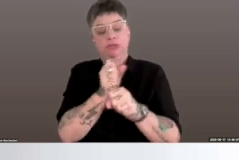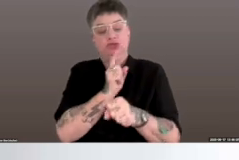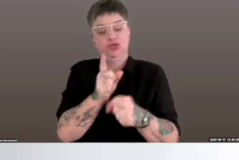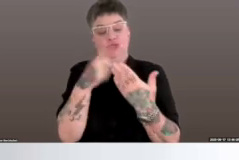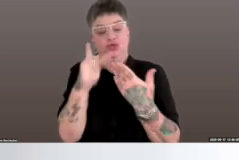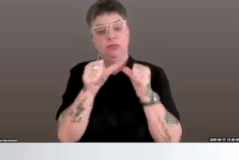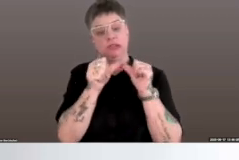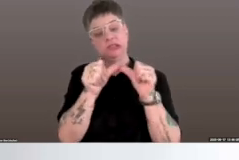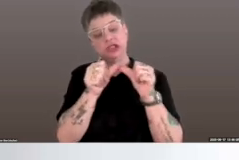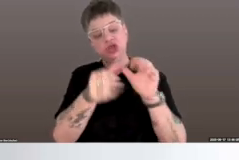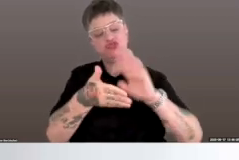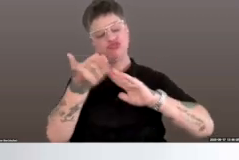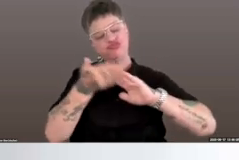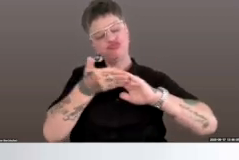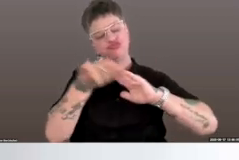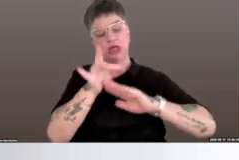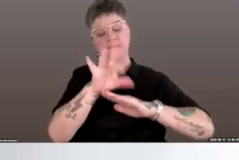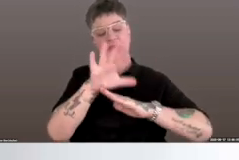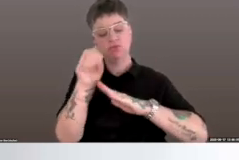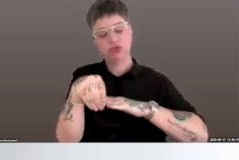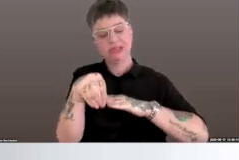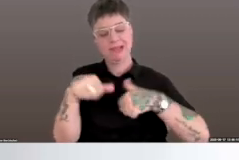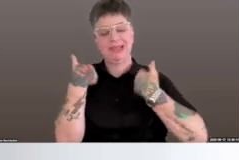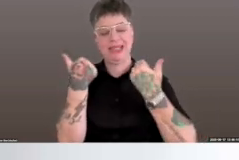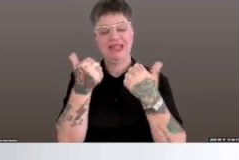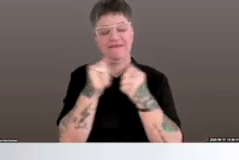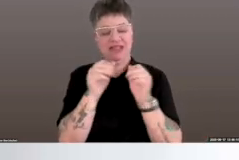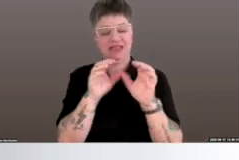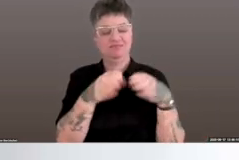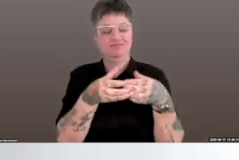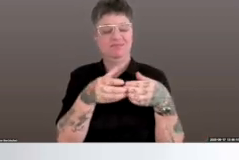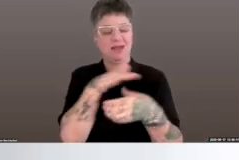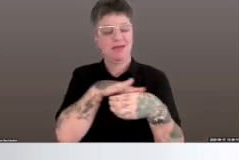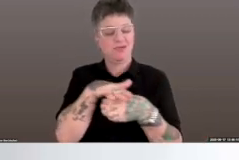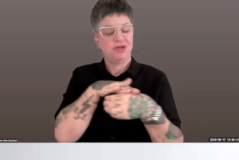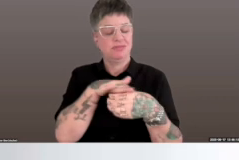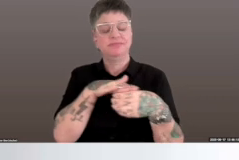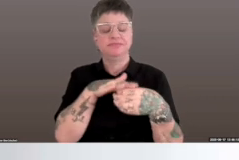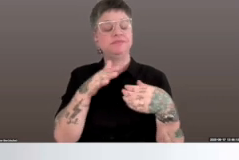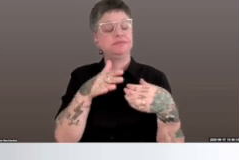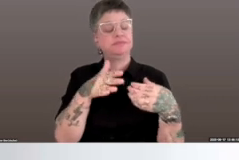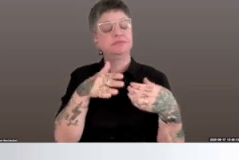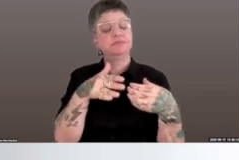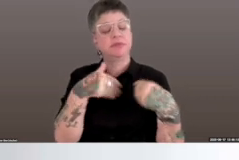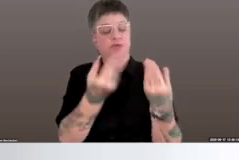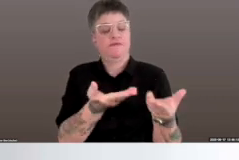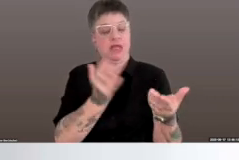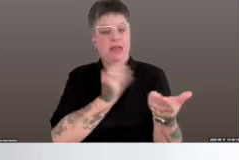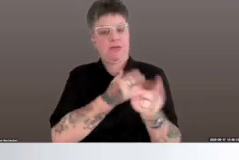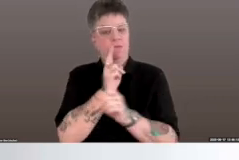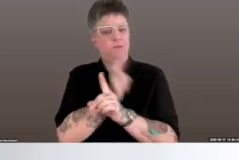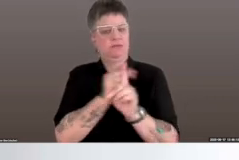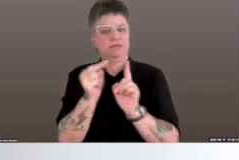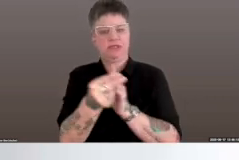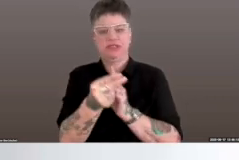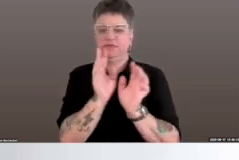continue operating, the 85% of folks who live within their jurisdiction, I think is, from our perspective, is going to be